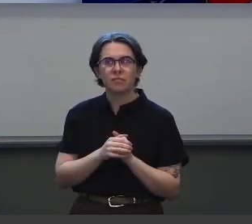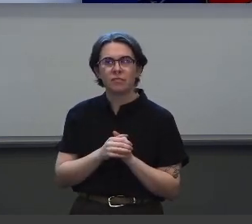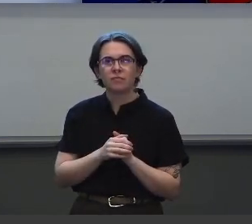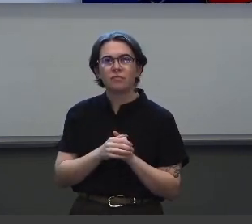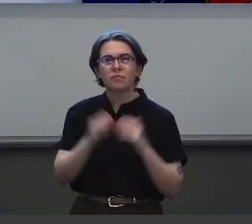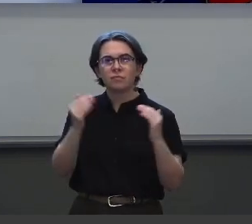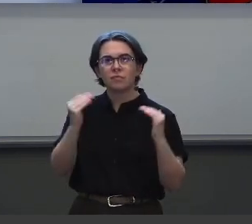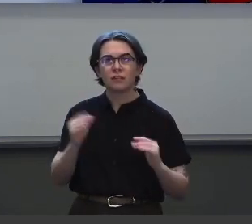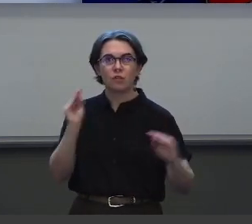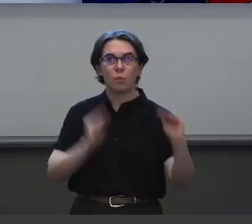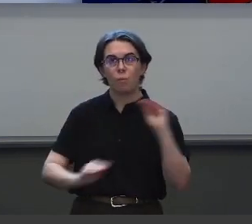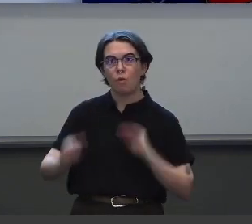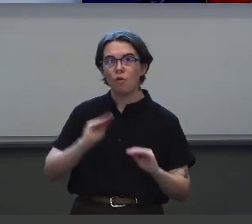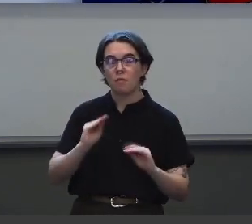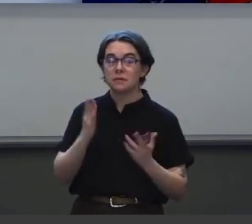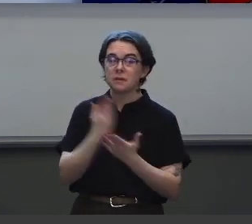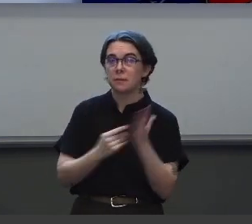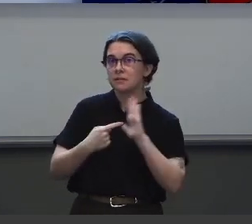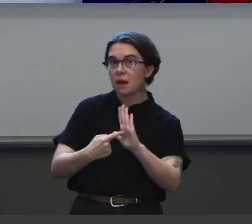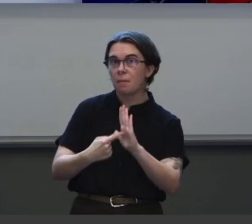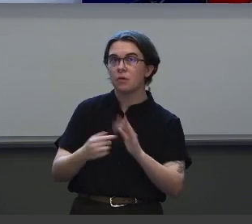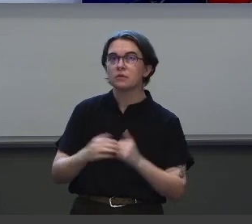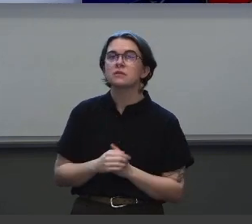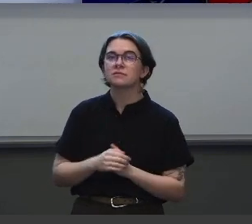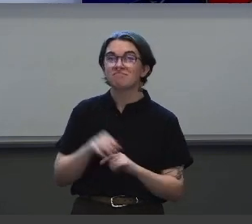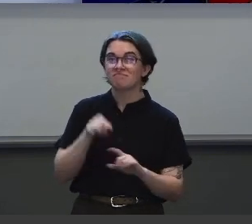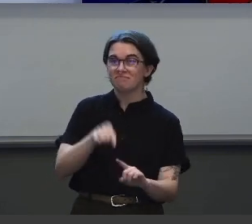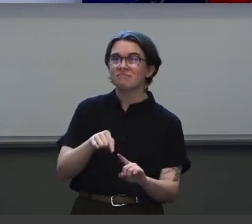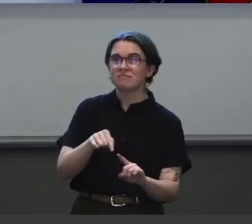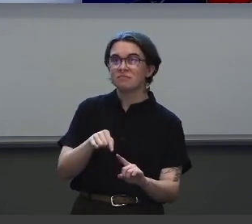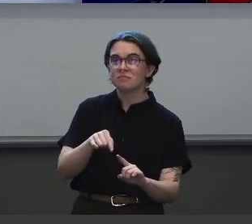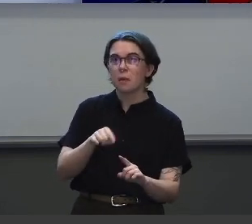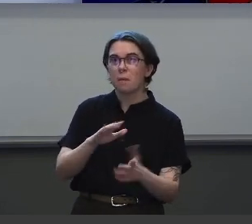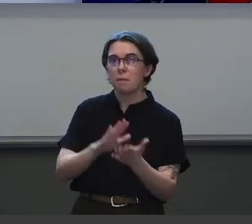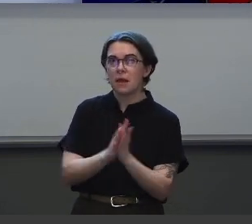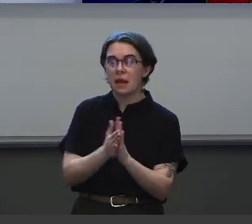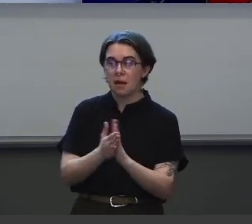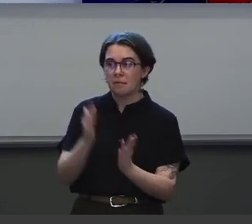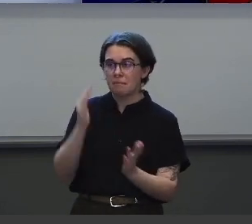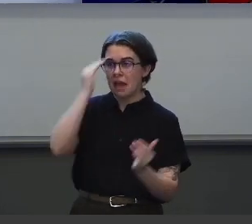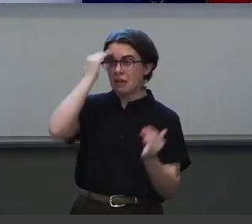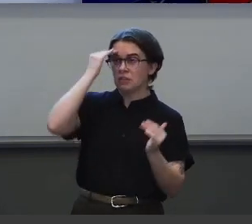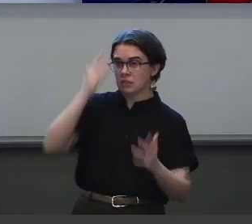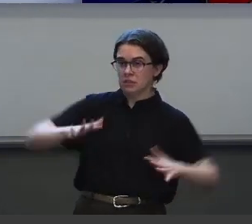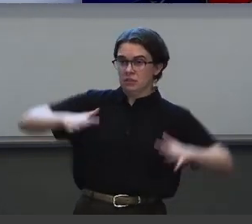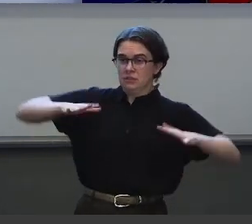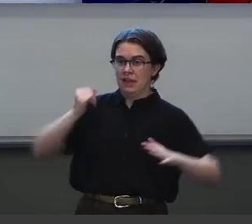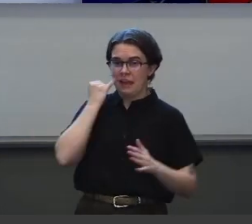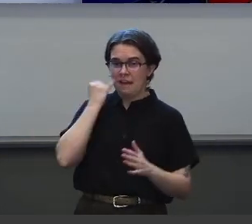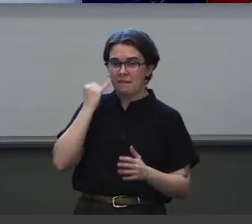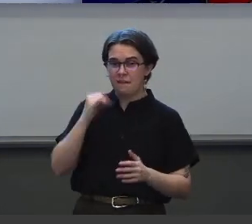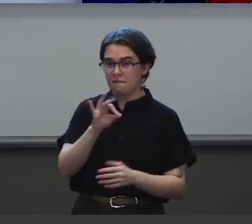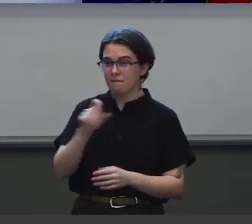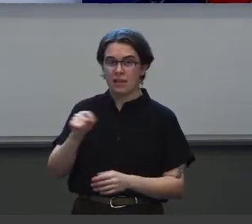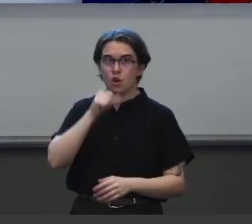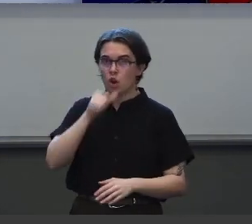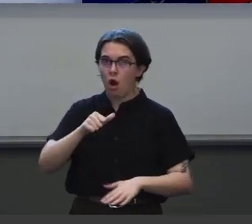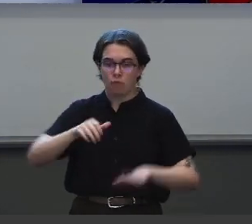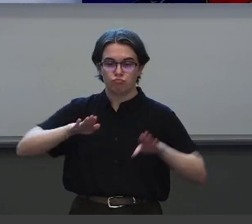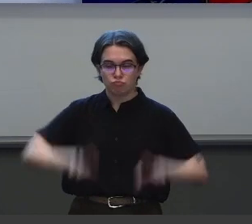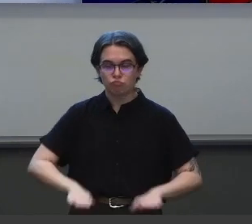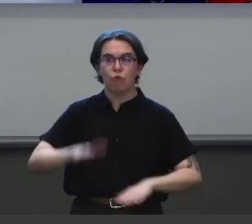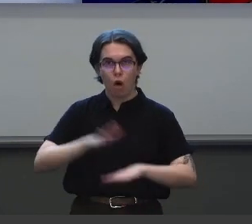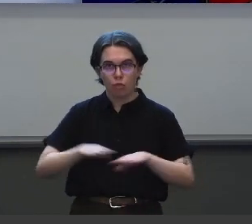For movement, parents were asked questions like becomes anxious or distressed when feet leave the ground, fears falling